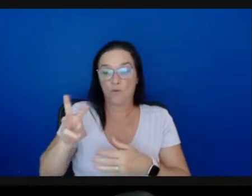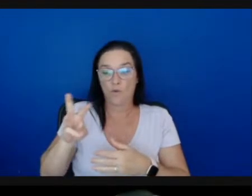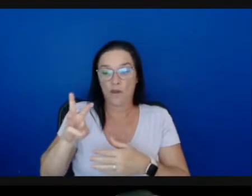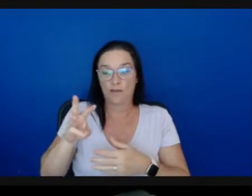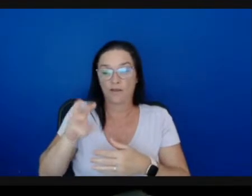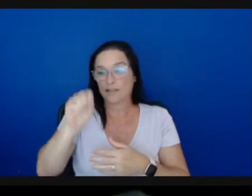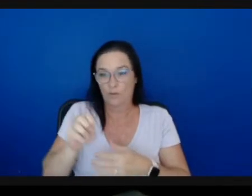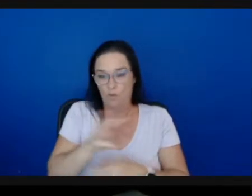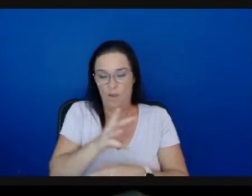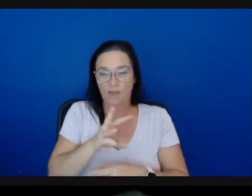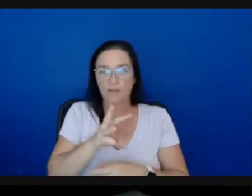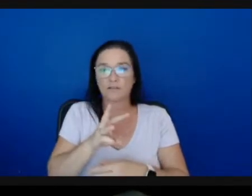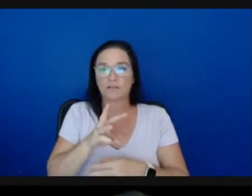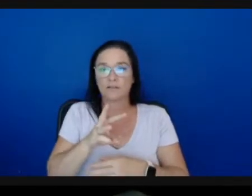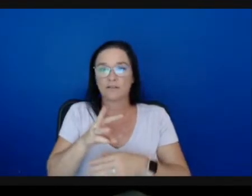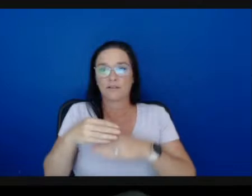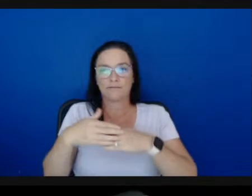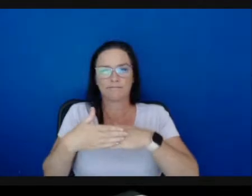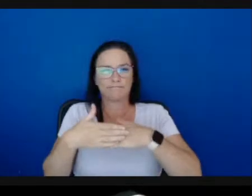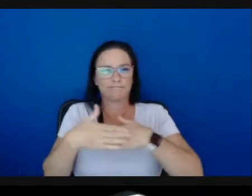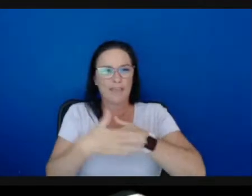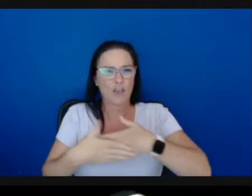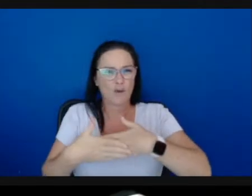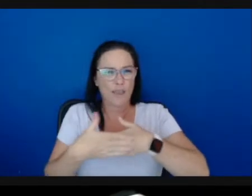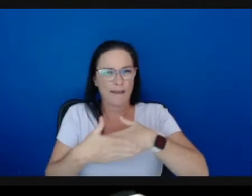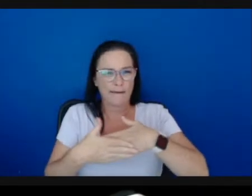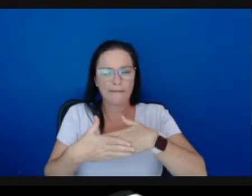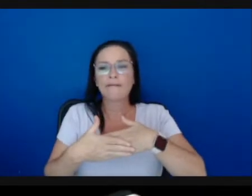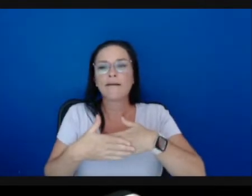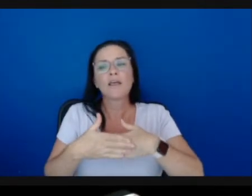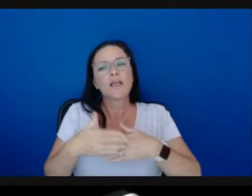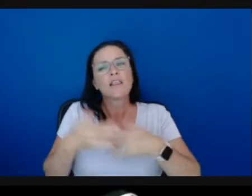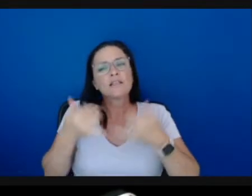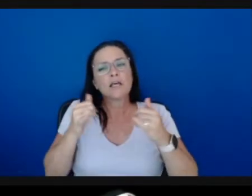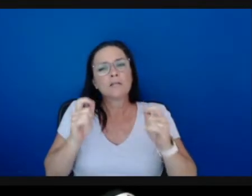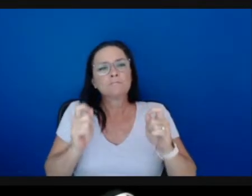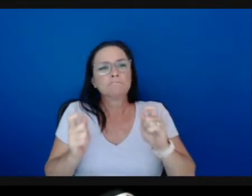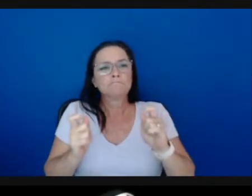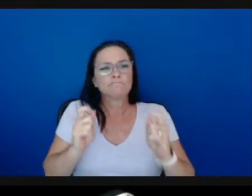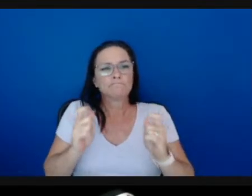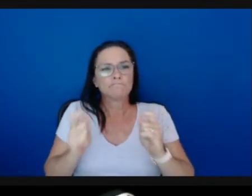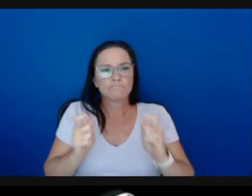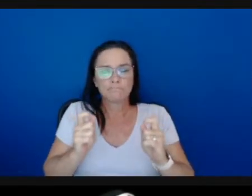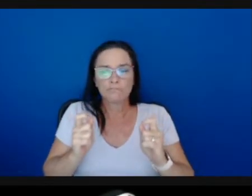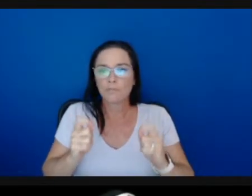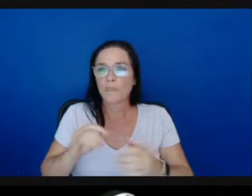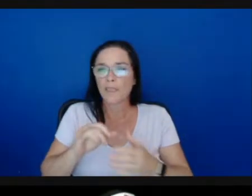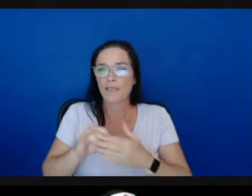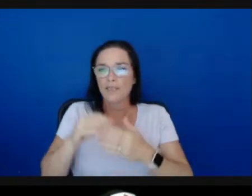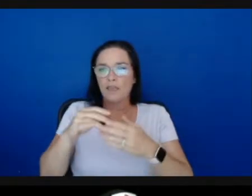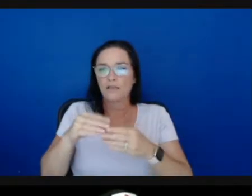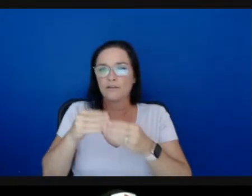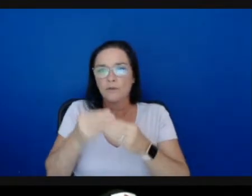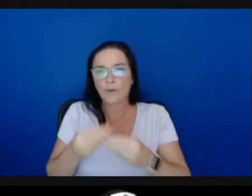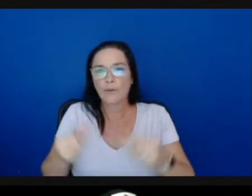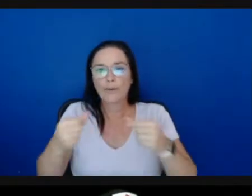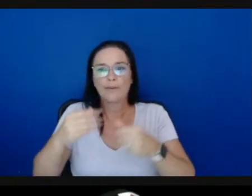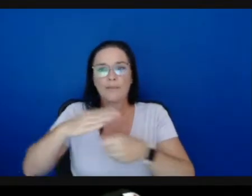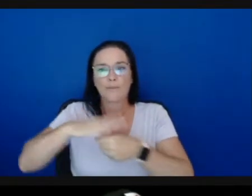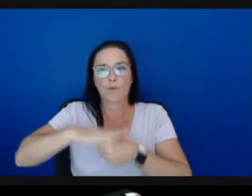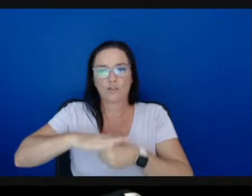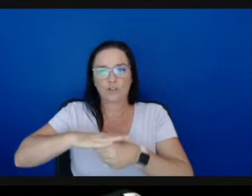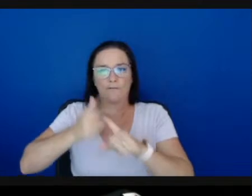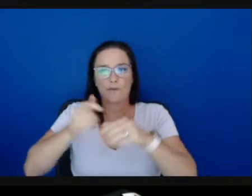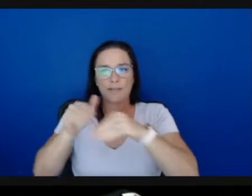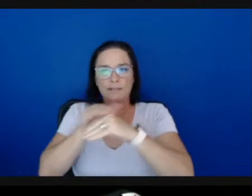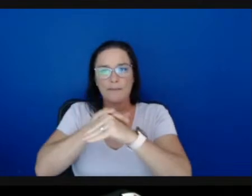volcano, which still suggests that there's still adjustment ongoing in that part of the volcano, and maybe that's helping relieve the pressure from the summit a little bit. So pretty